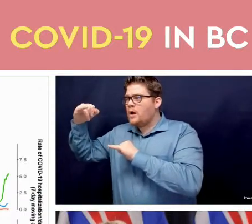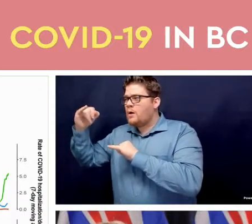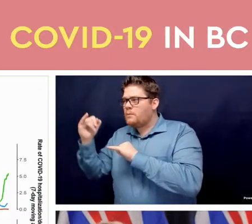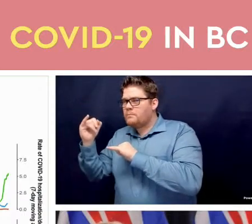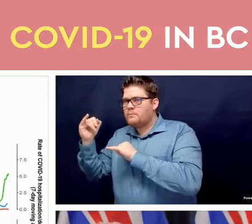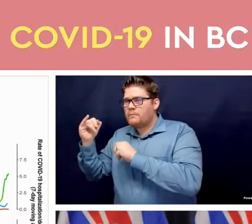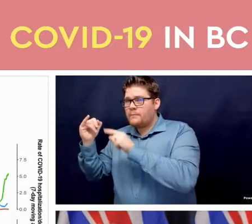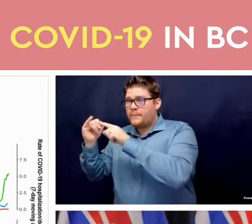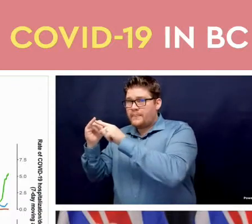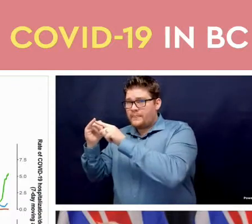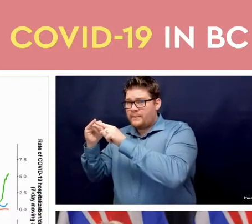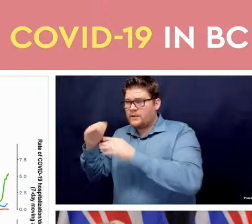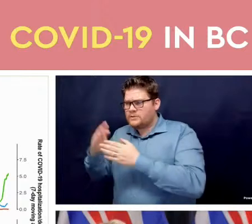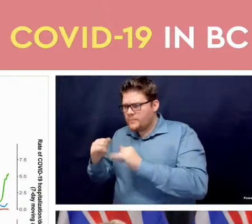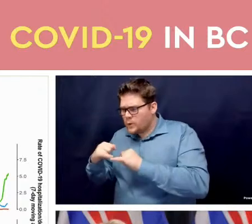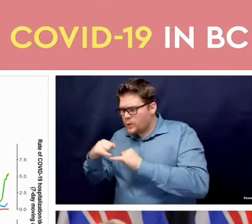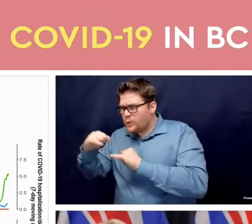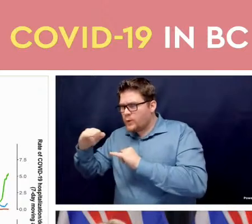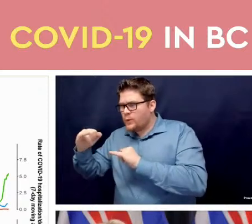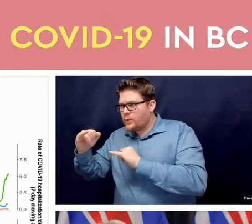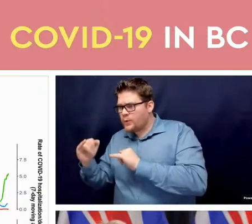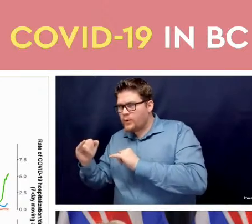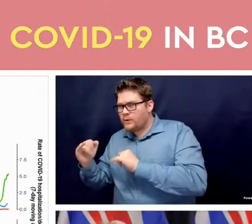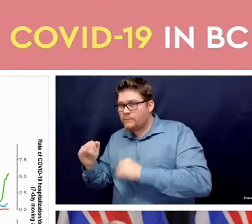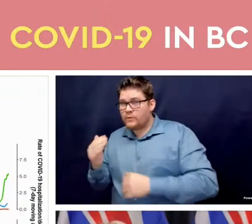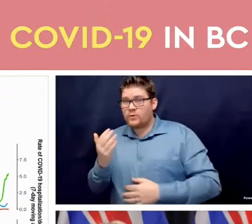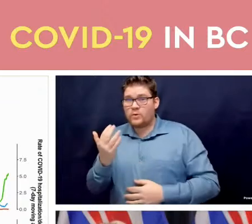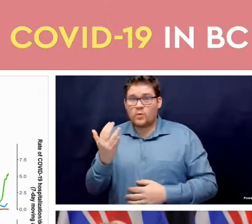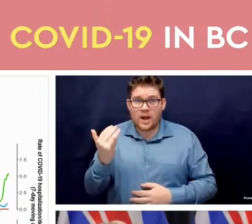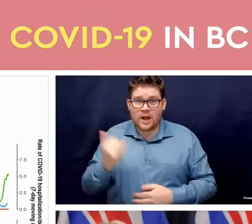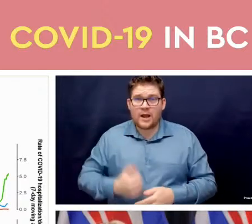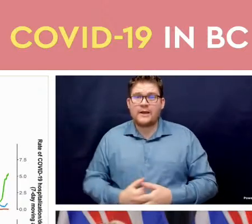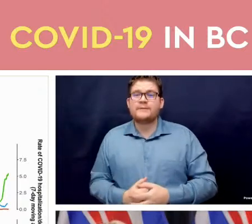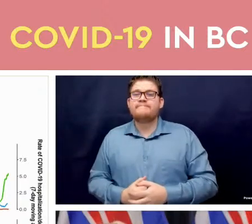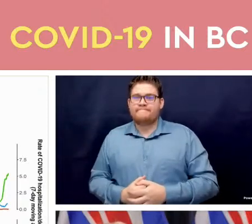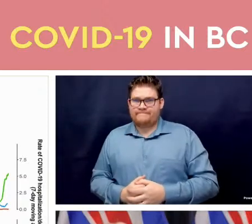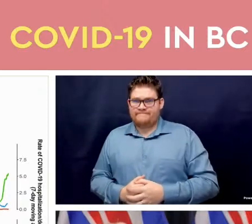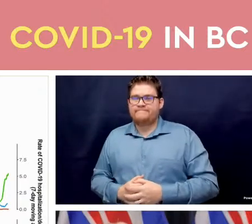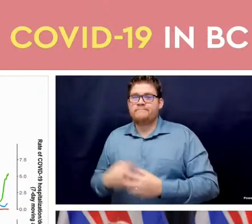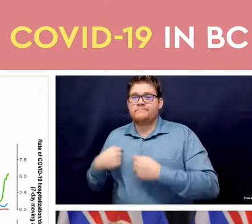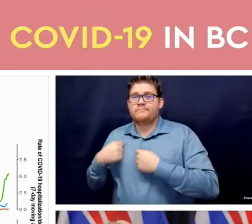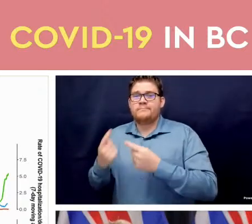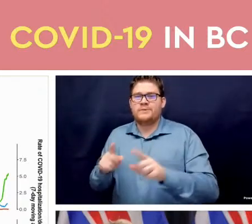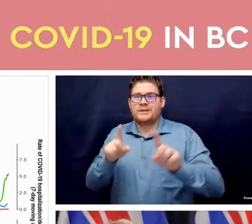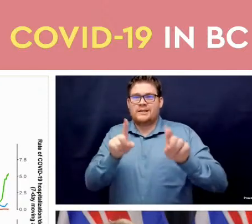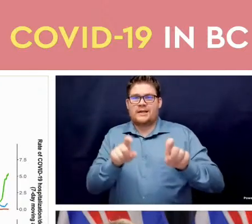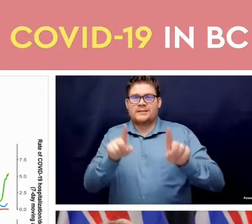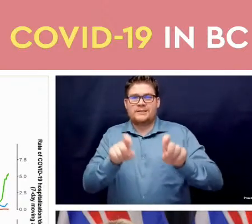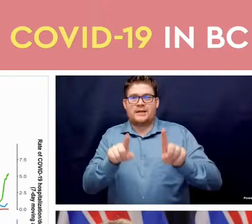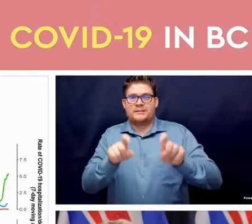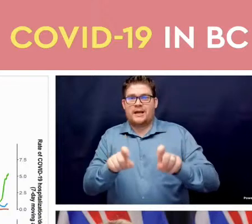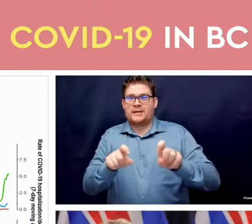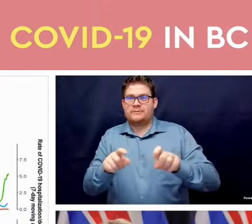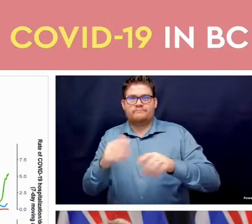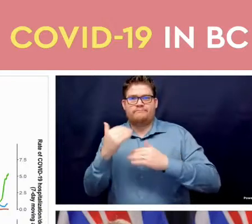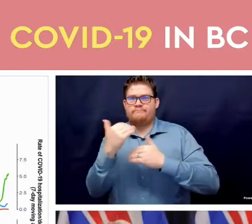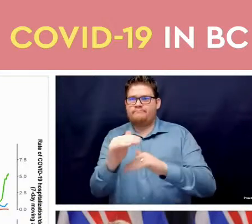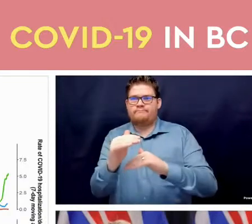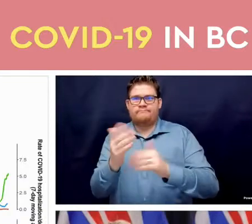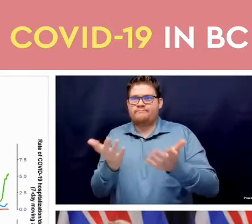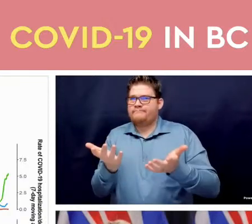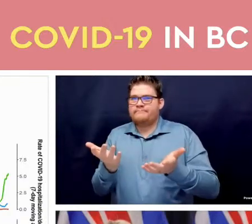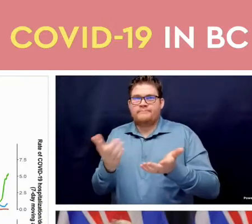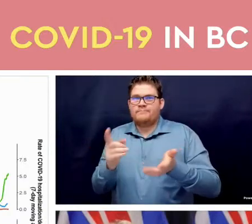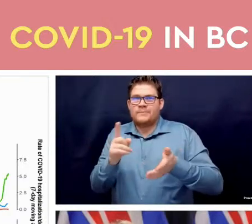in time. And so that's why a week, 10 days ago, we weren't able to say where we were in this trajectory, because it